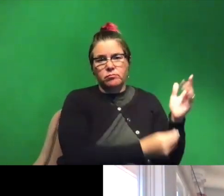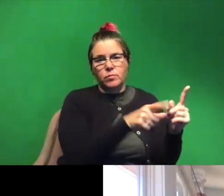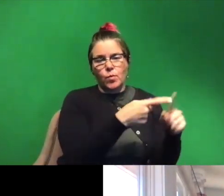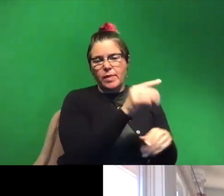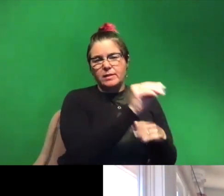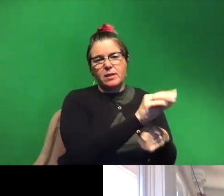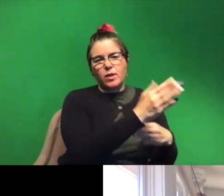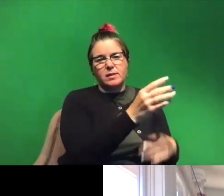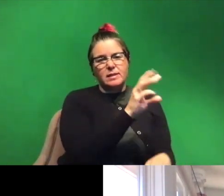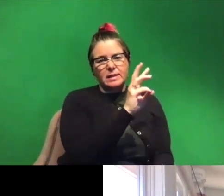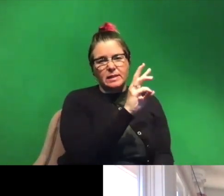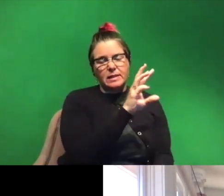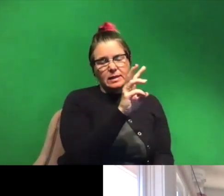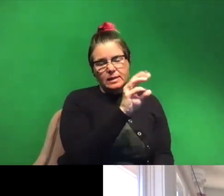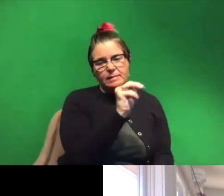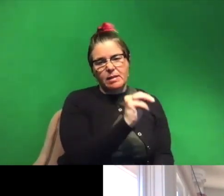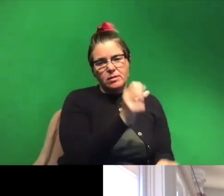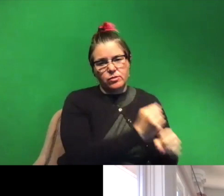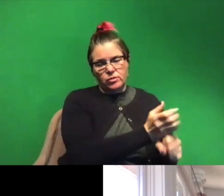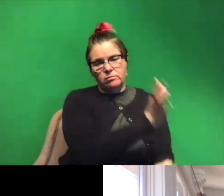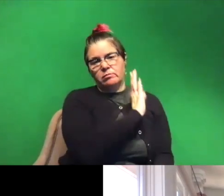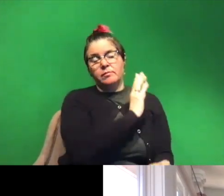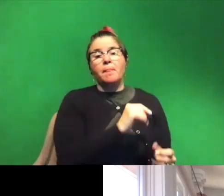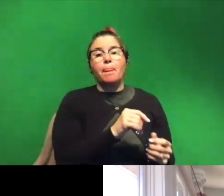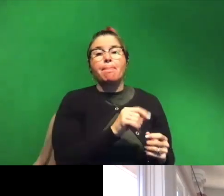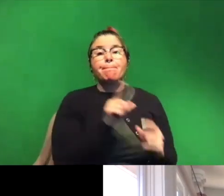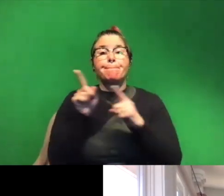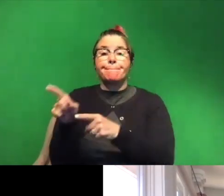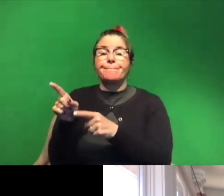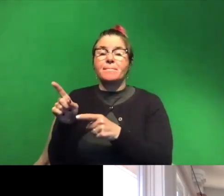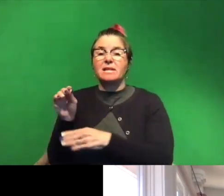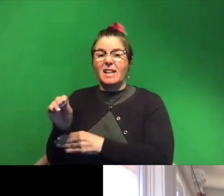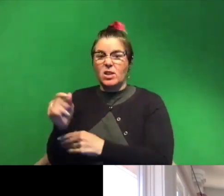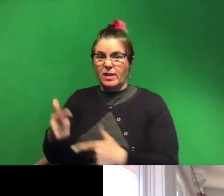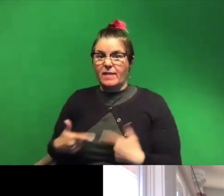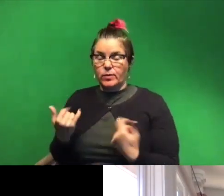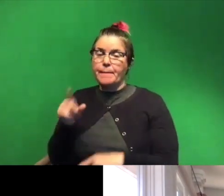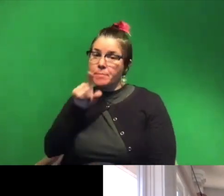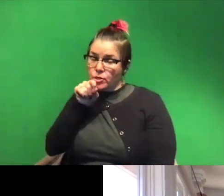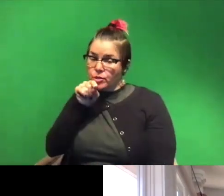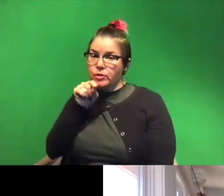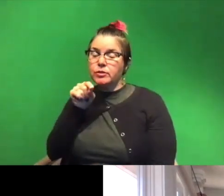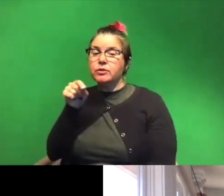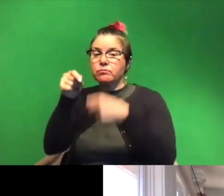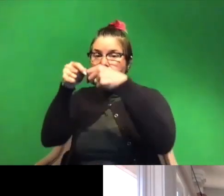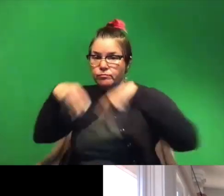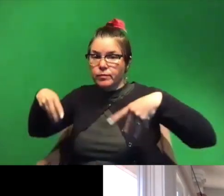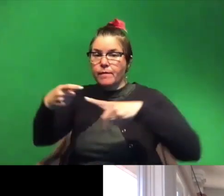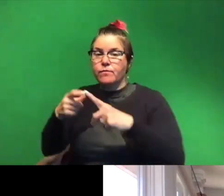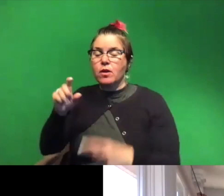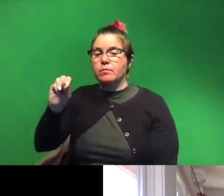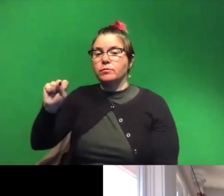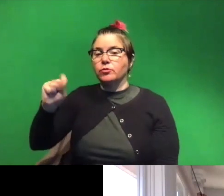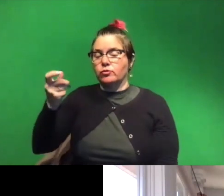died out about 66 million years ago. But the dinosaurs that we have today, the birds, descended from the Saurischian